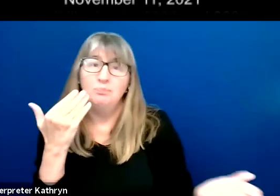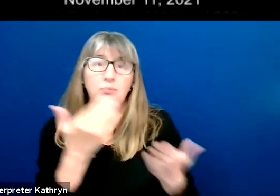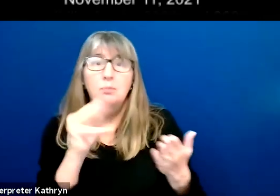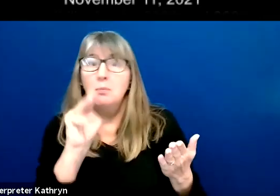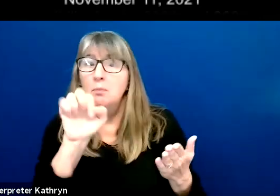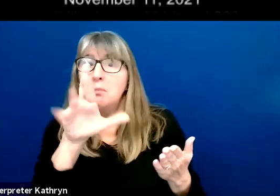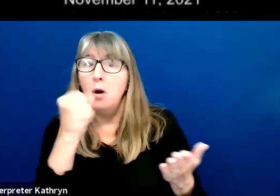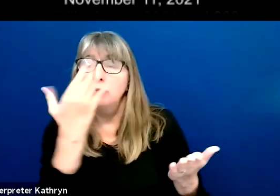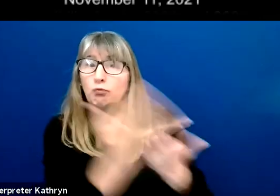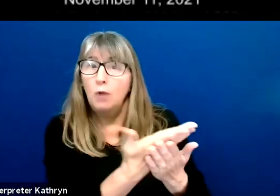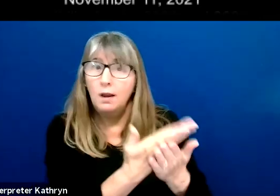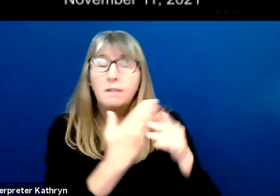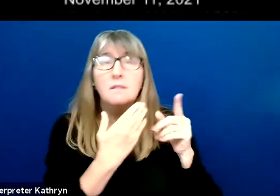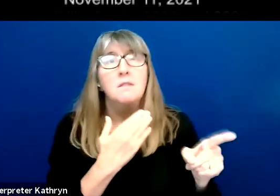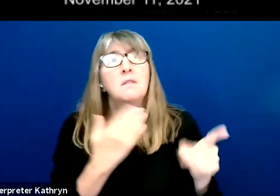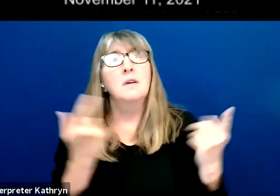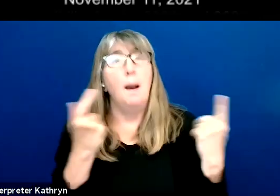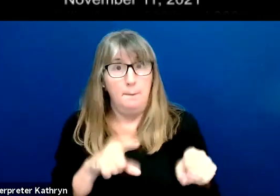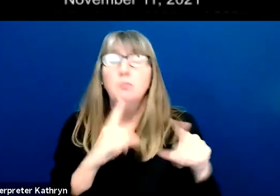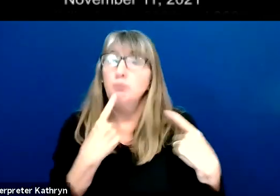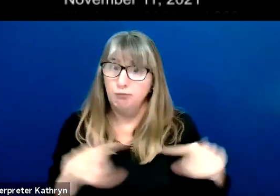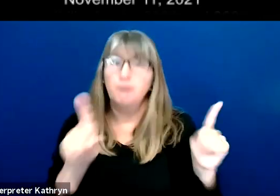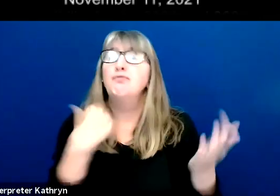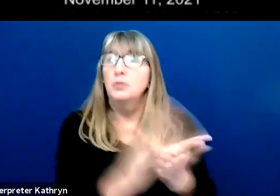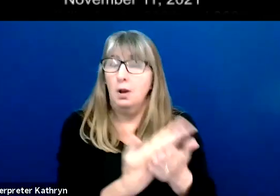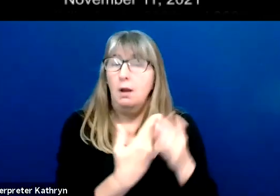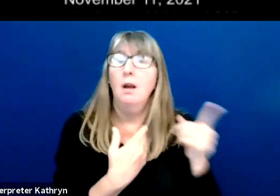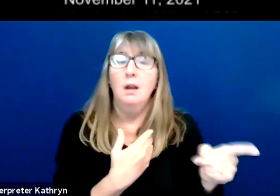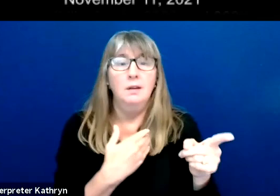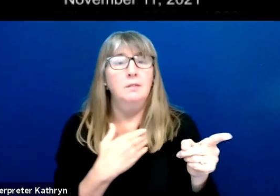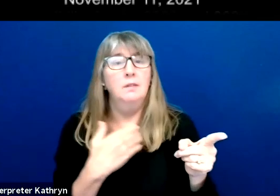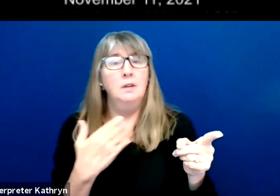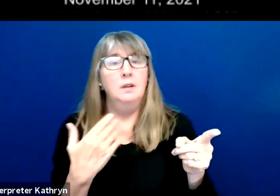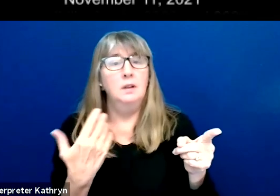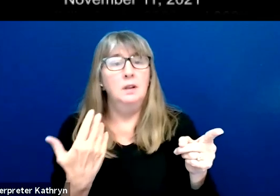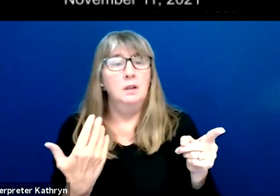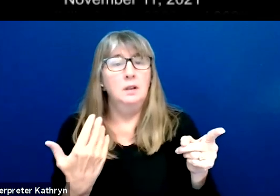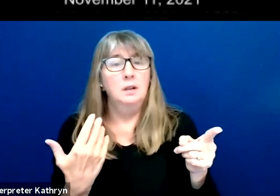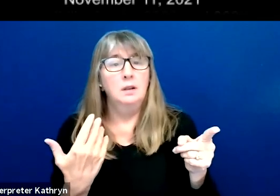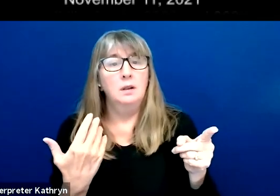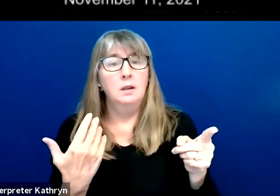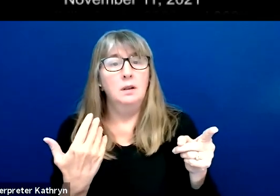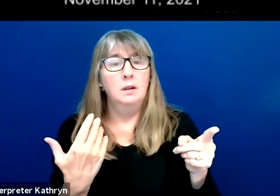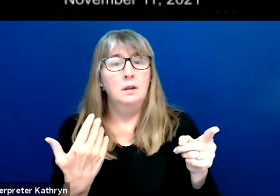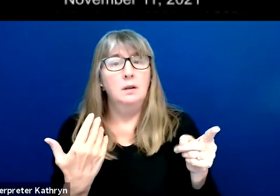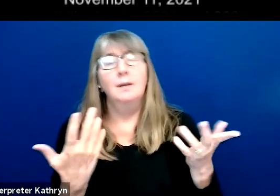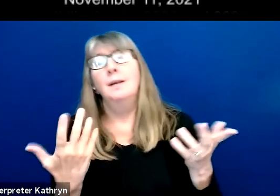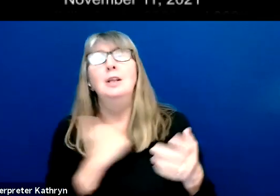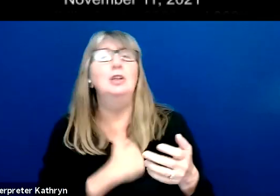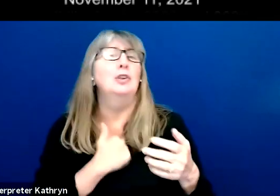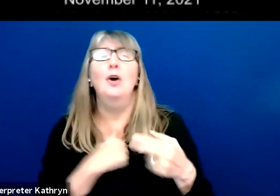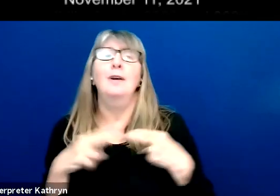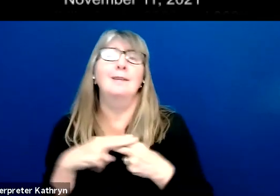a solar orbit. Around, if I was a sighted person, I probably would have done up some slides for you about this.